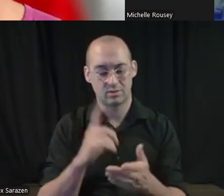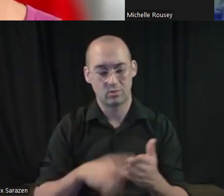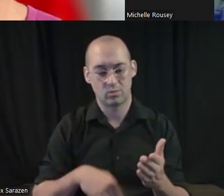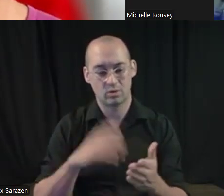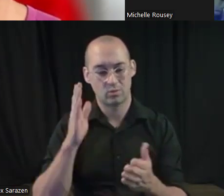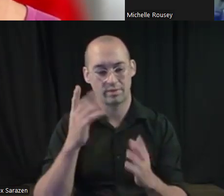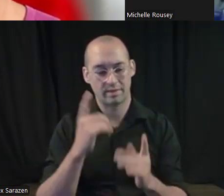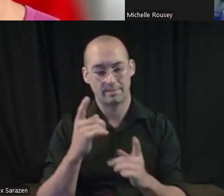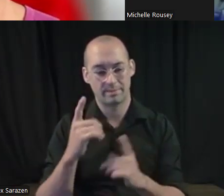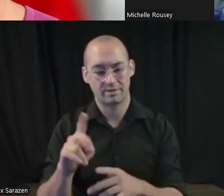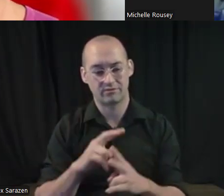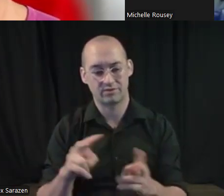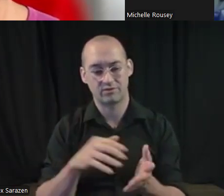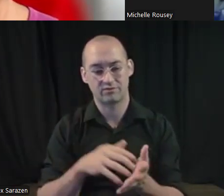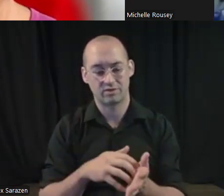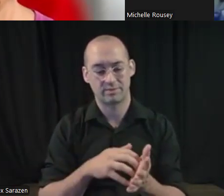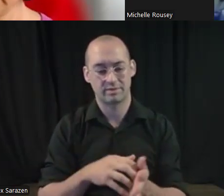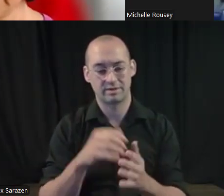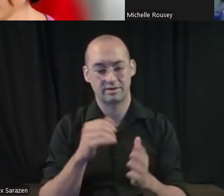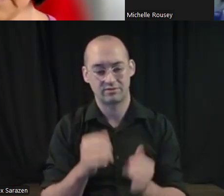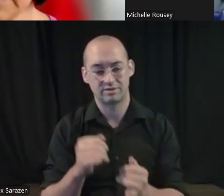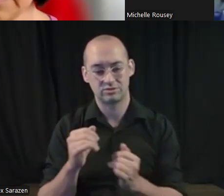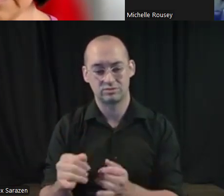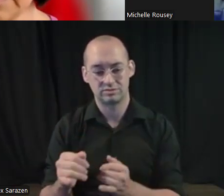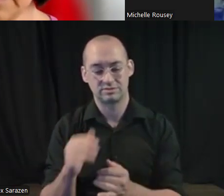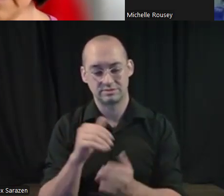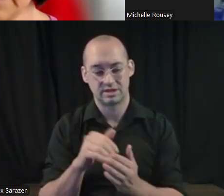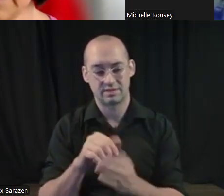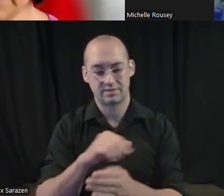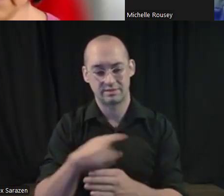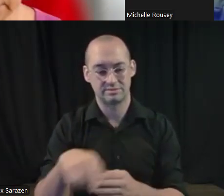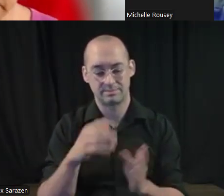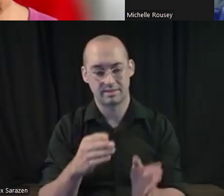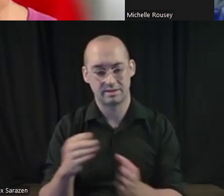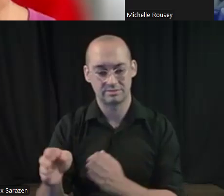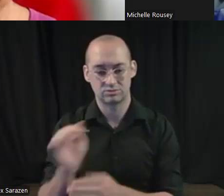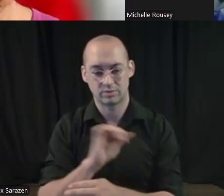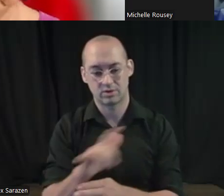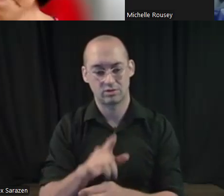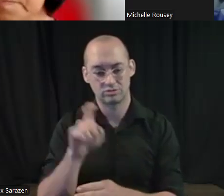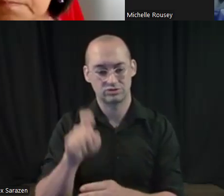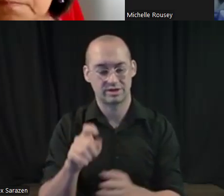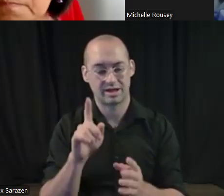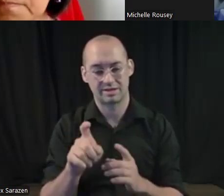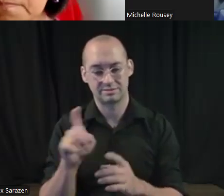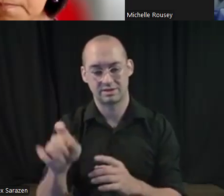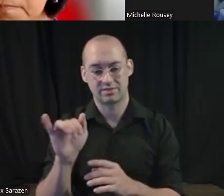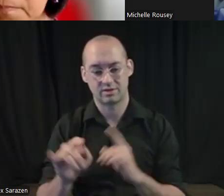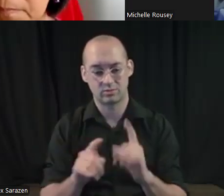to very vulnerable individuals into these plans? We all should be asking that question. What will we do